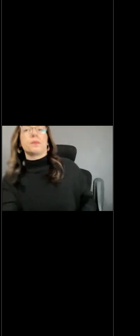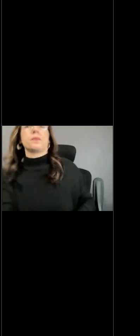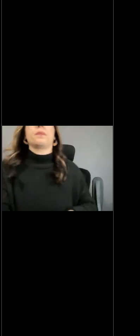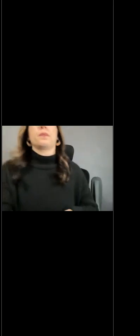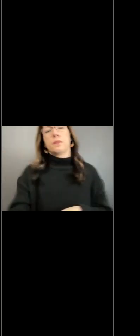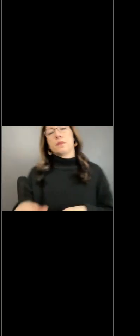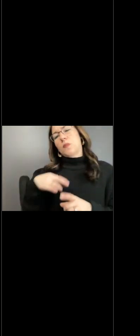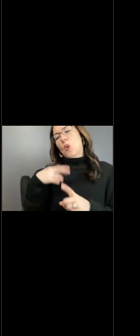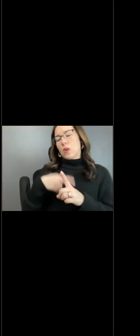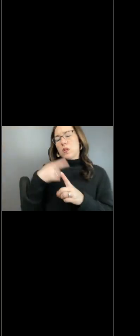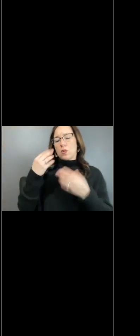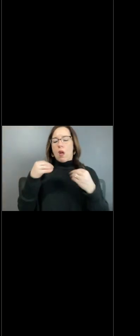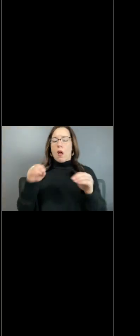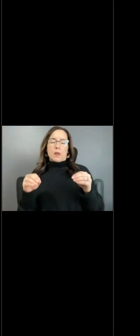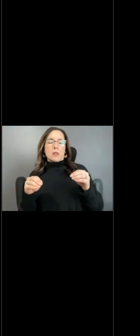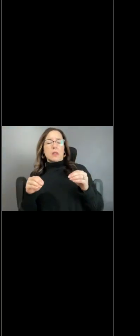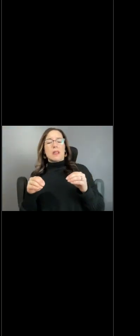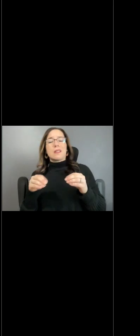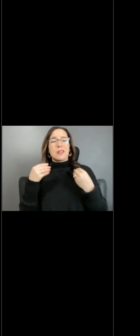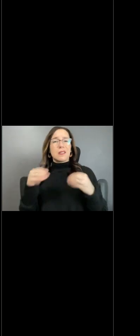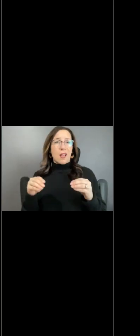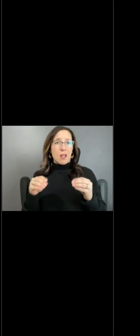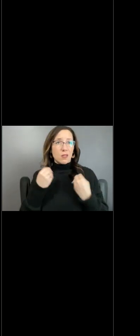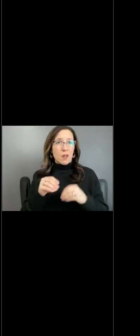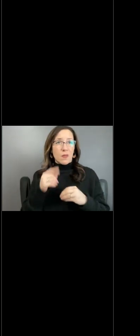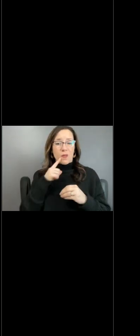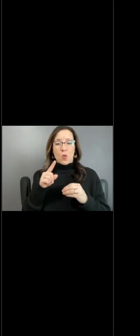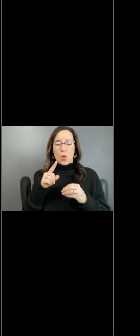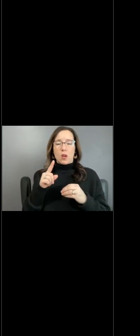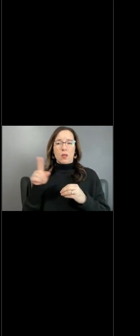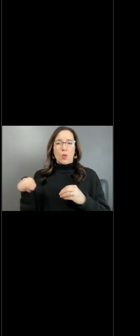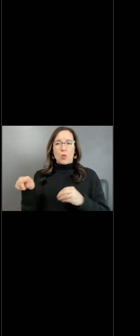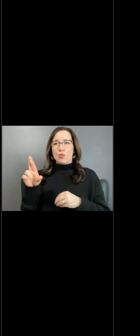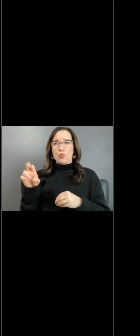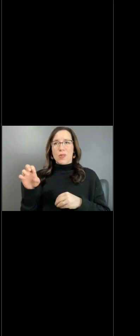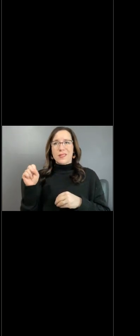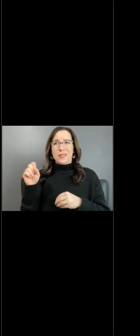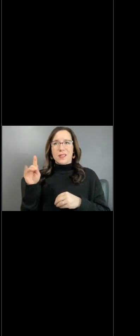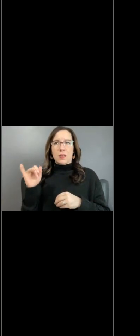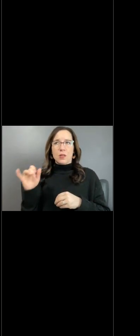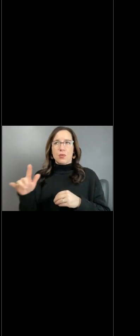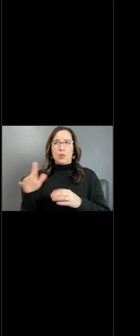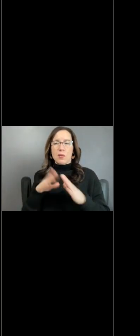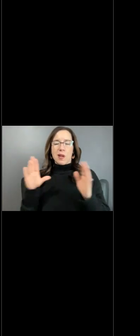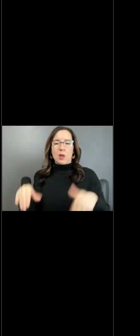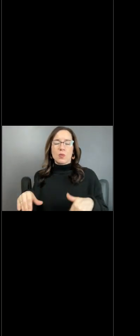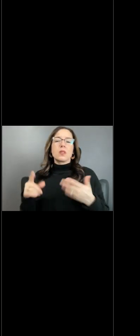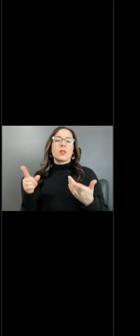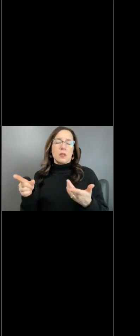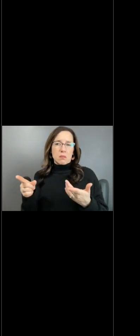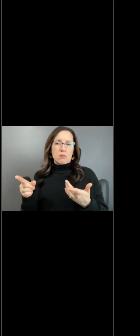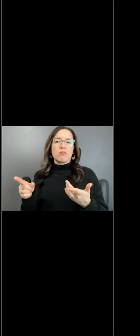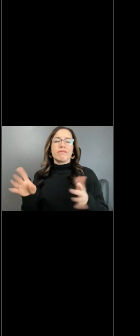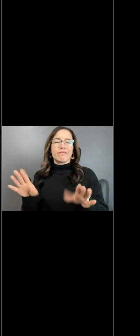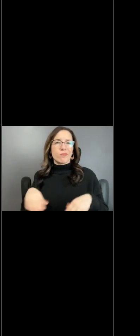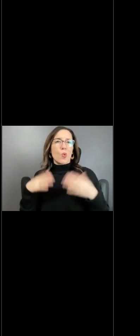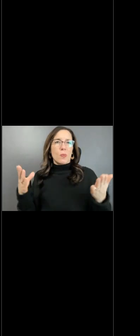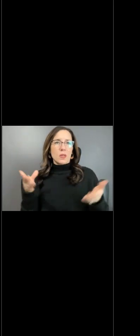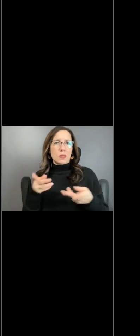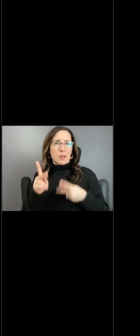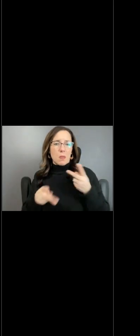and sales offices for residential housing are by their very nature open to the